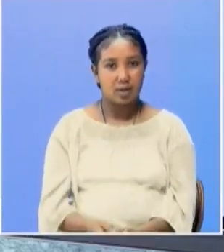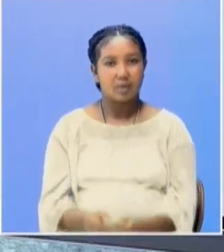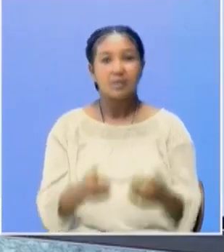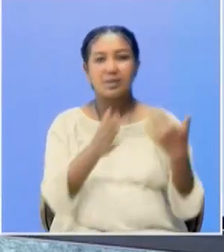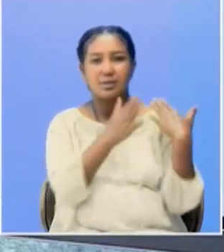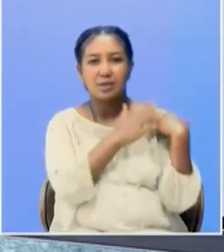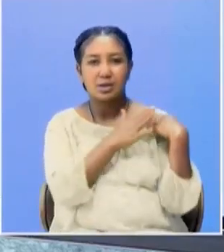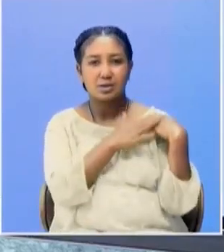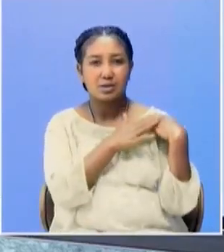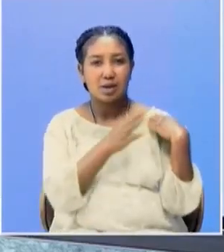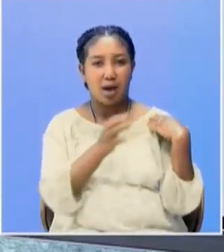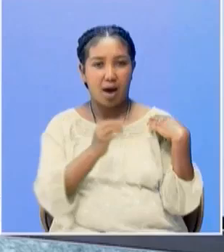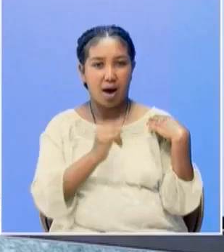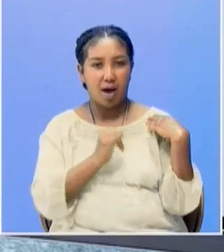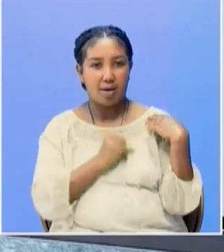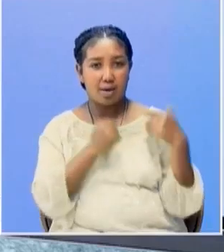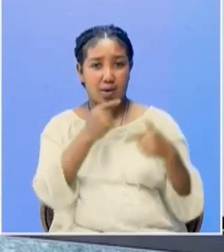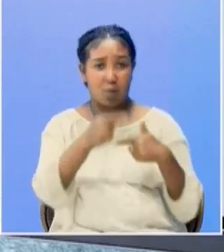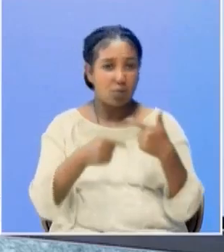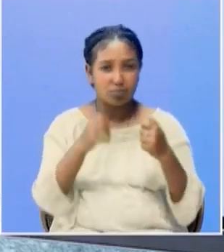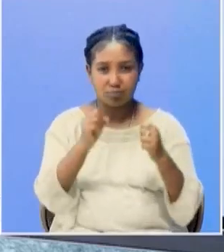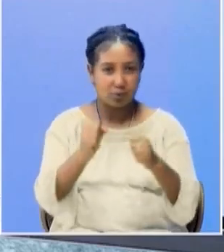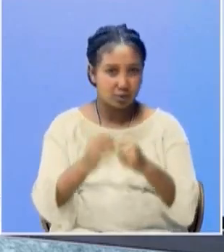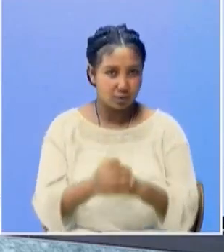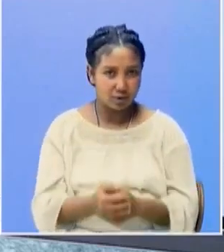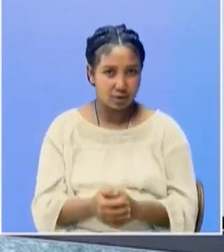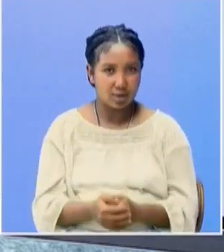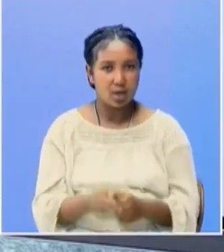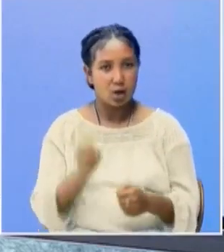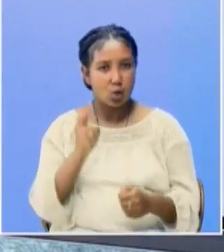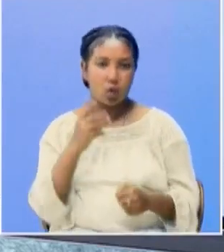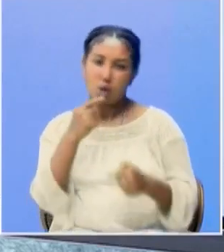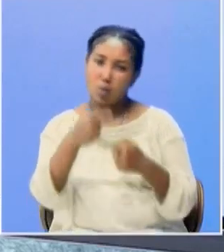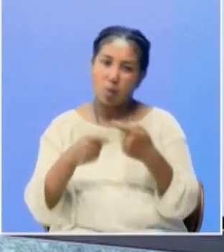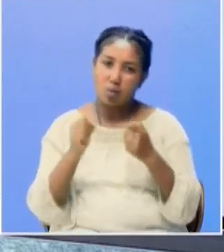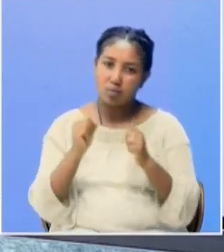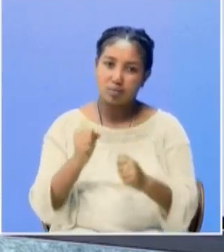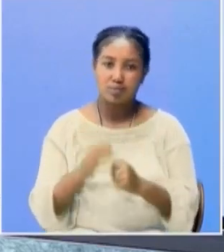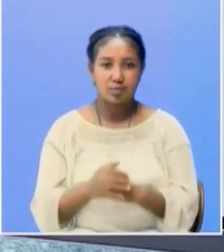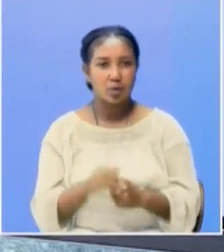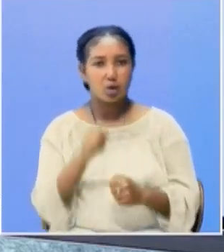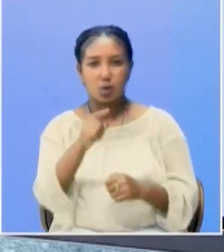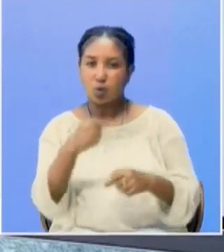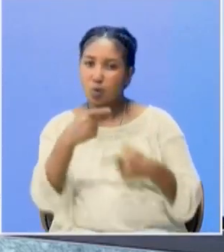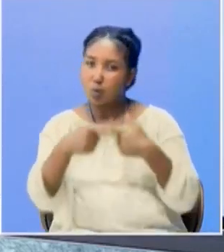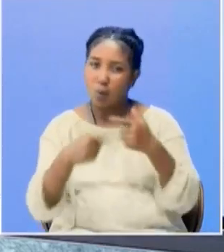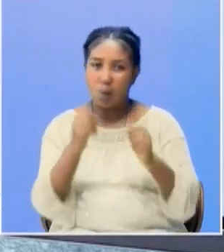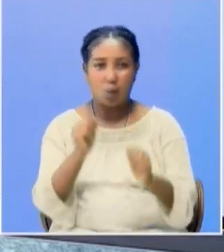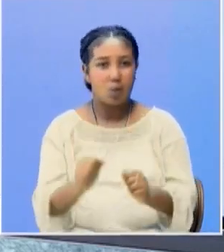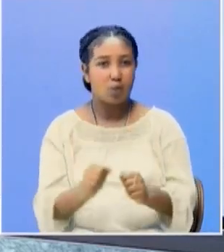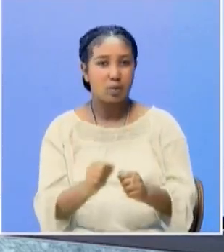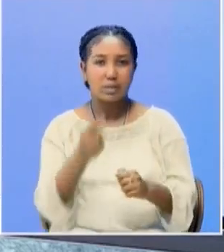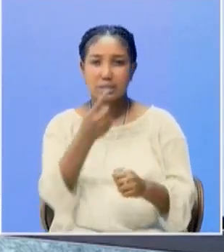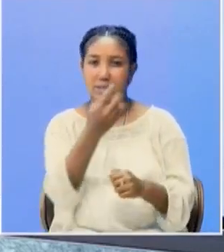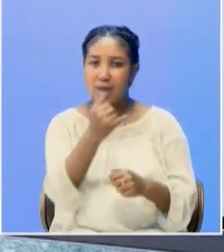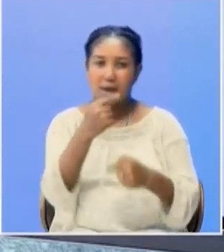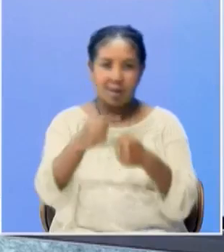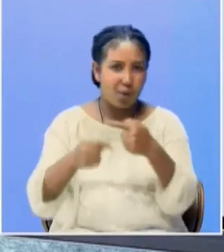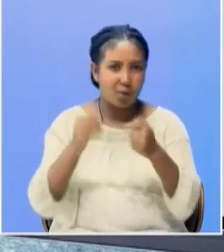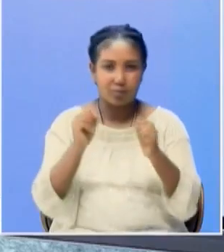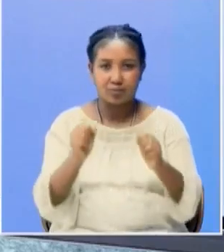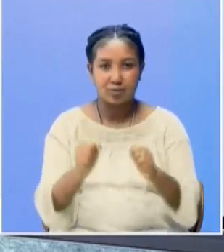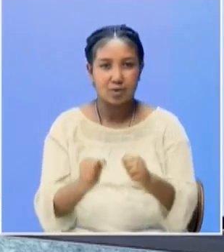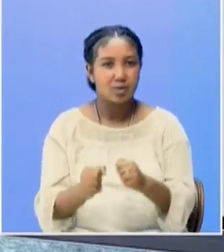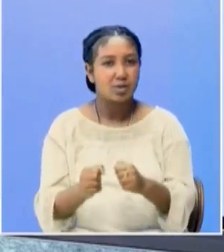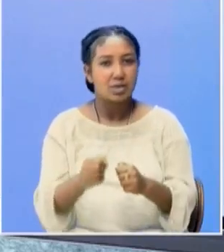is good? I go. It's possible. We go. You go. They go.